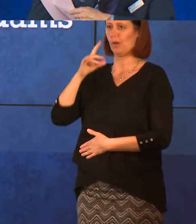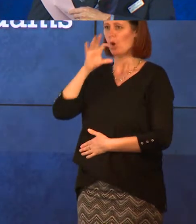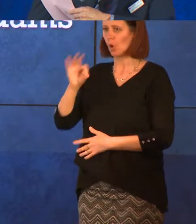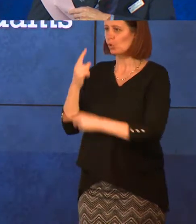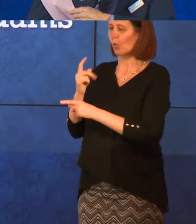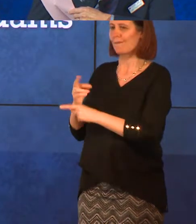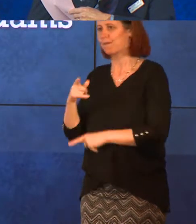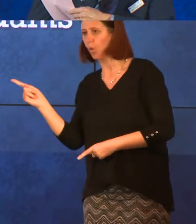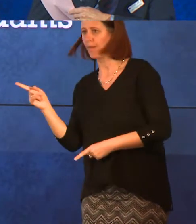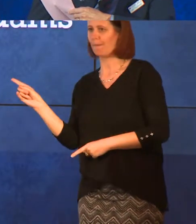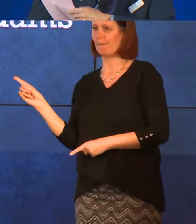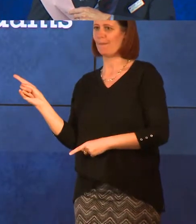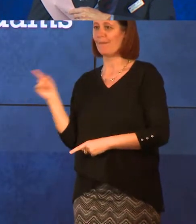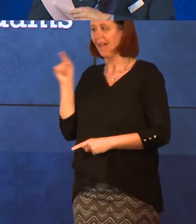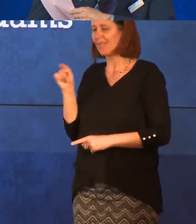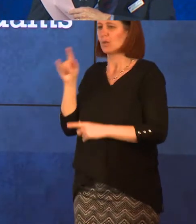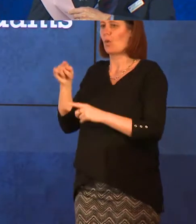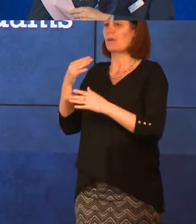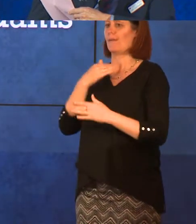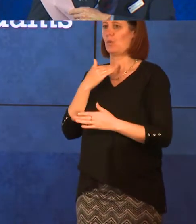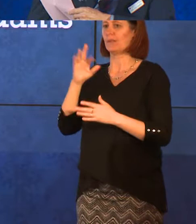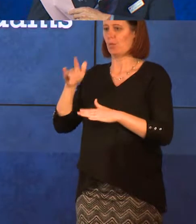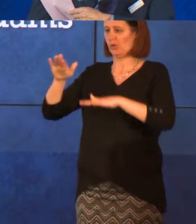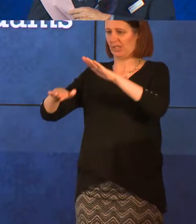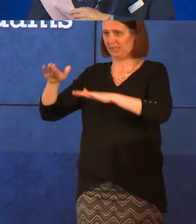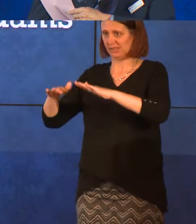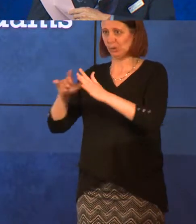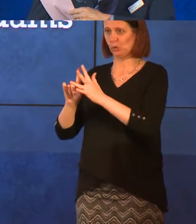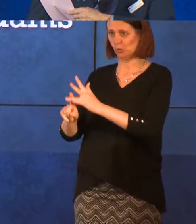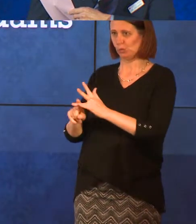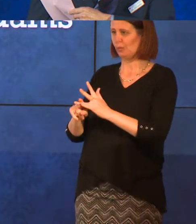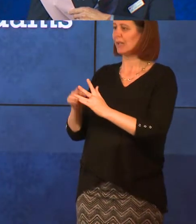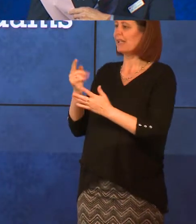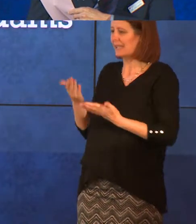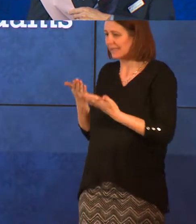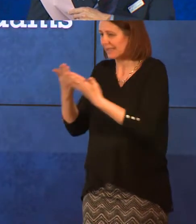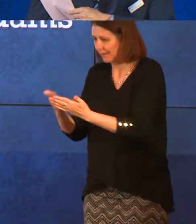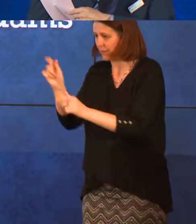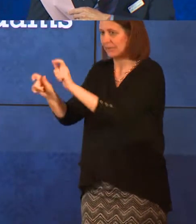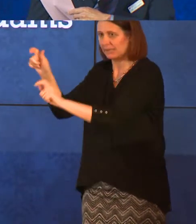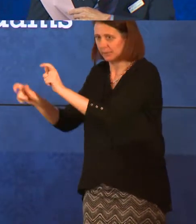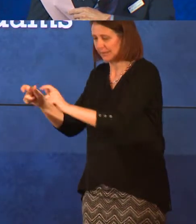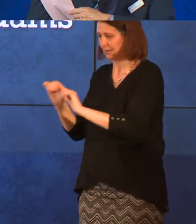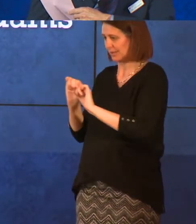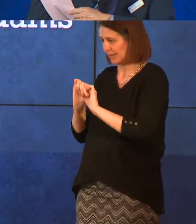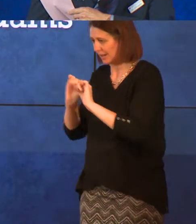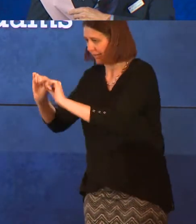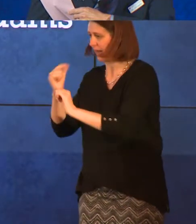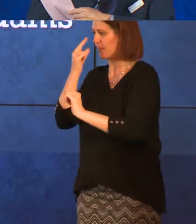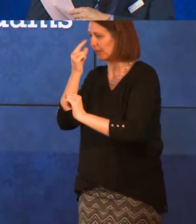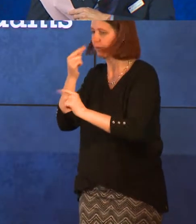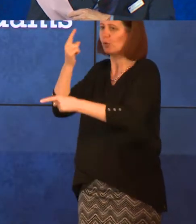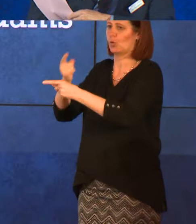for them. And that's what Voices for Justice does, is actually give the participants the ability to